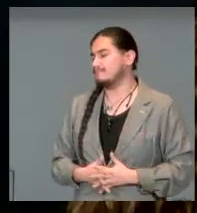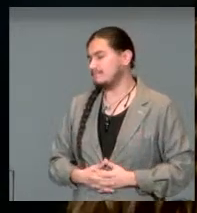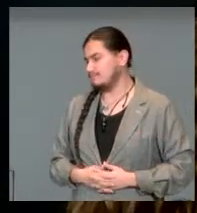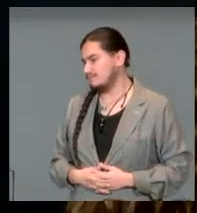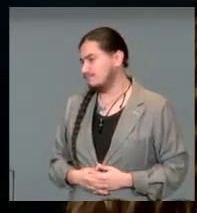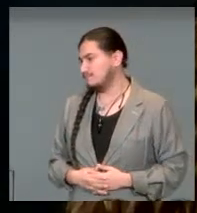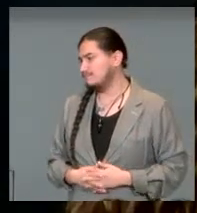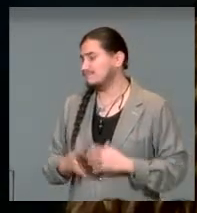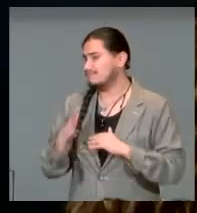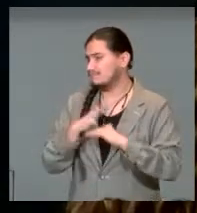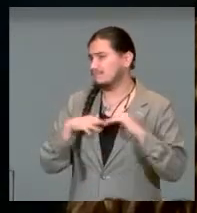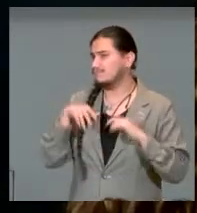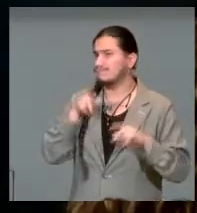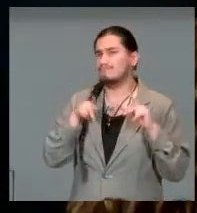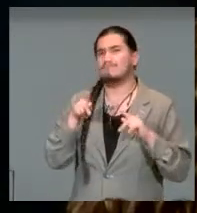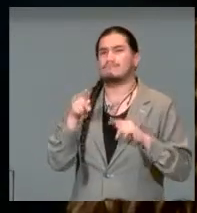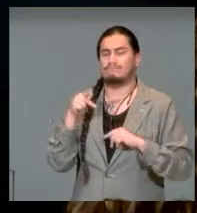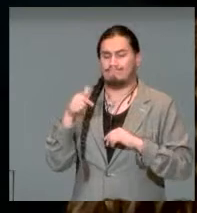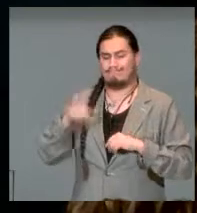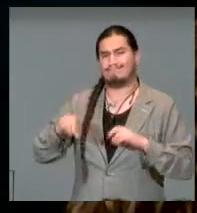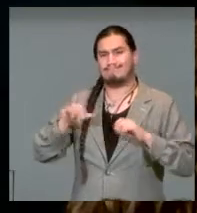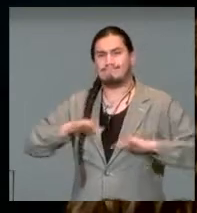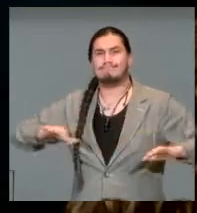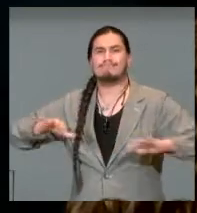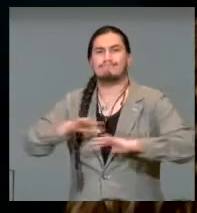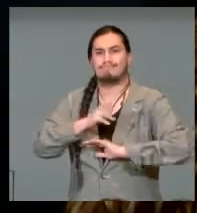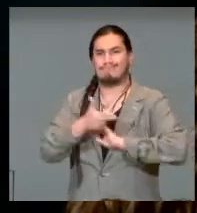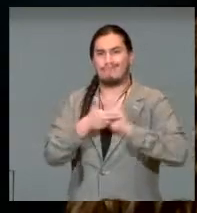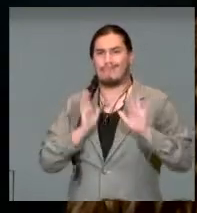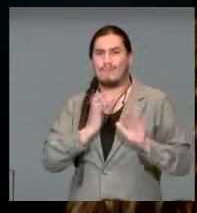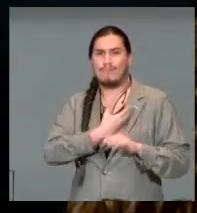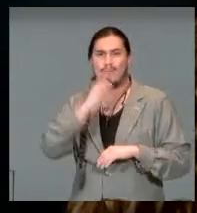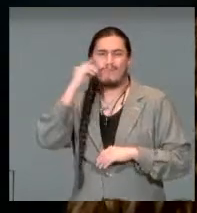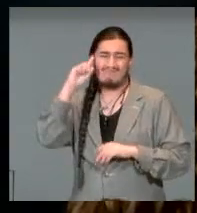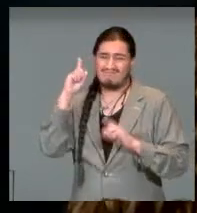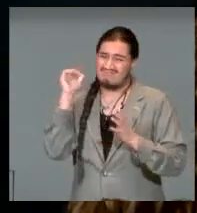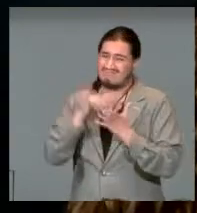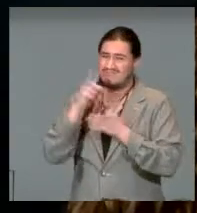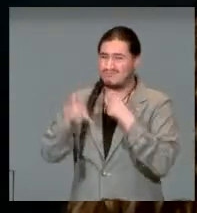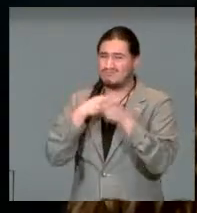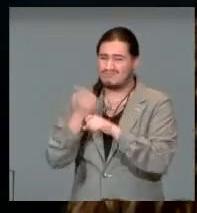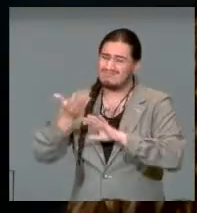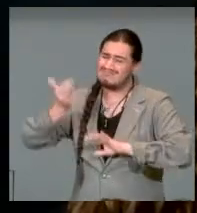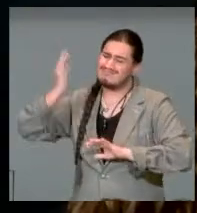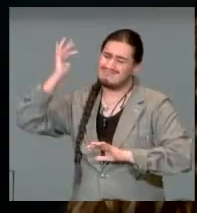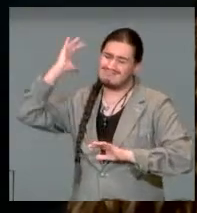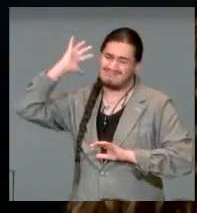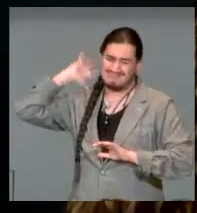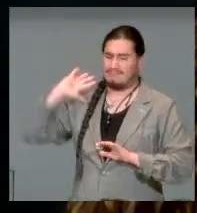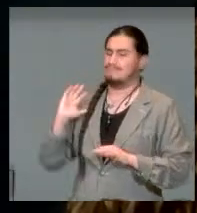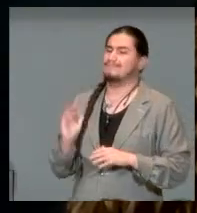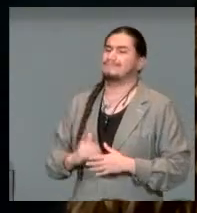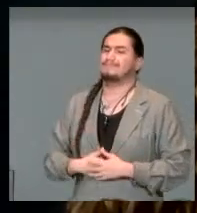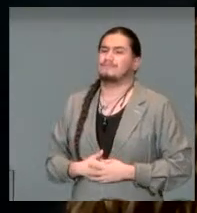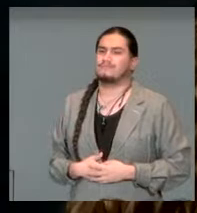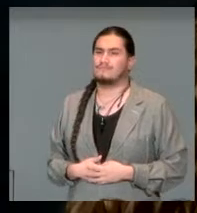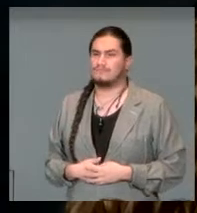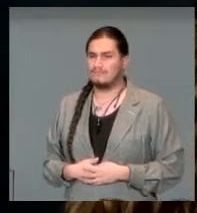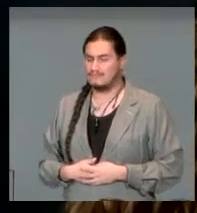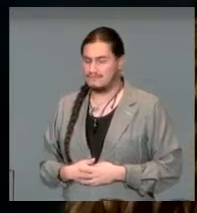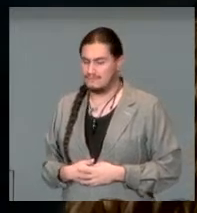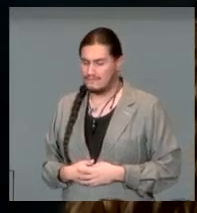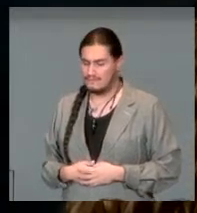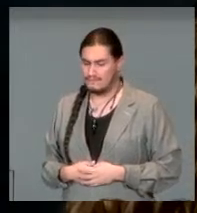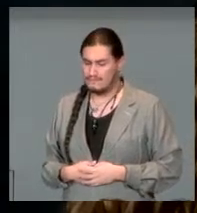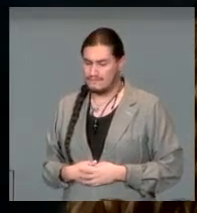you. Indigenous peoples have called this land home for thousands of years. Hey you,